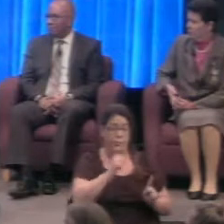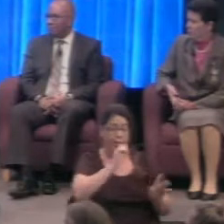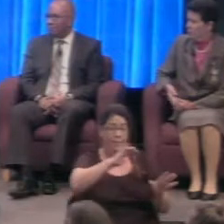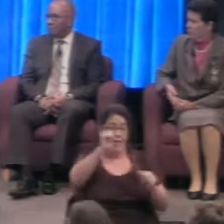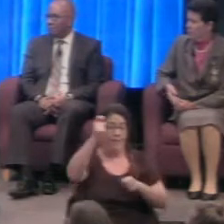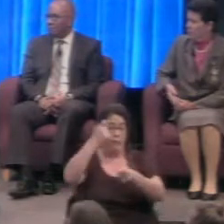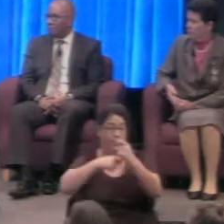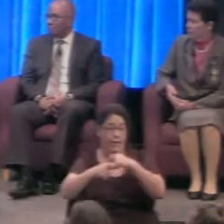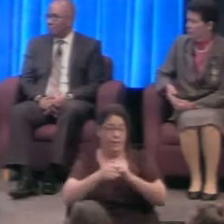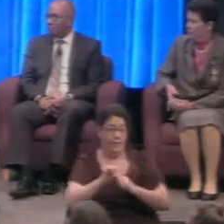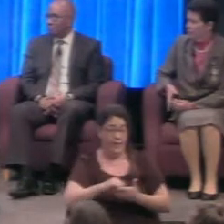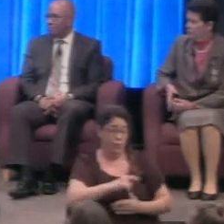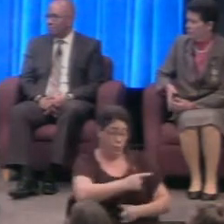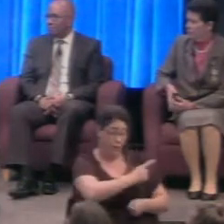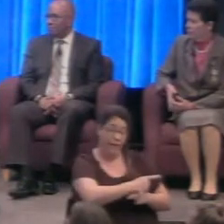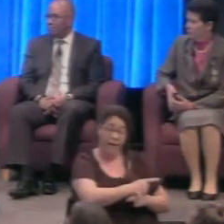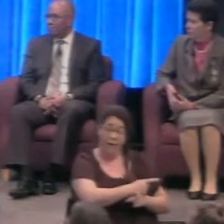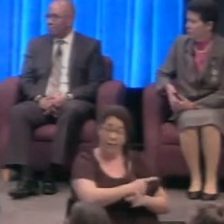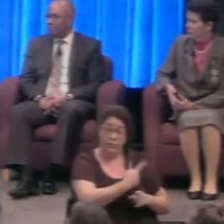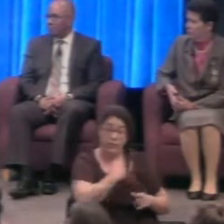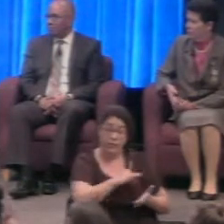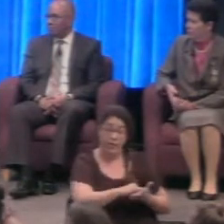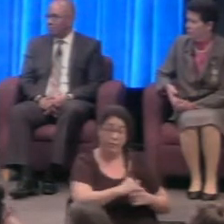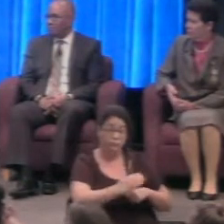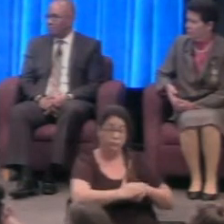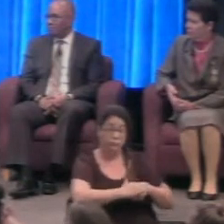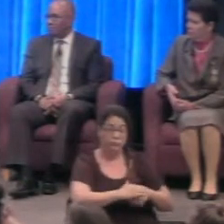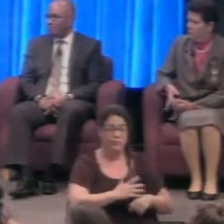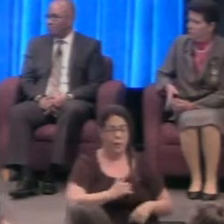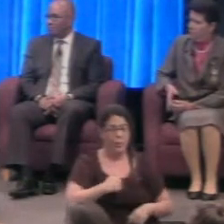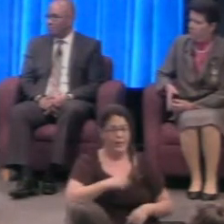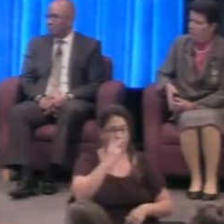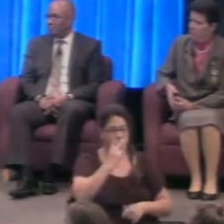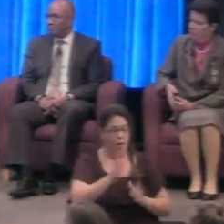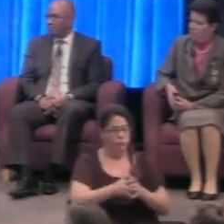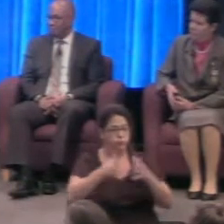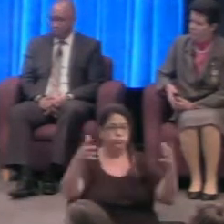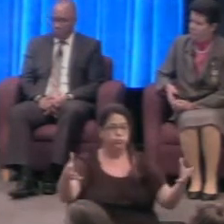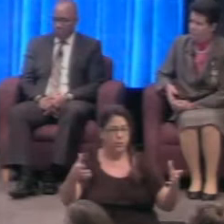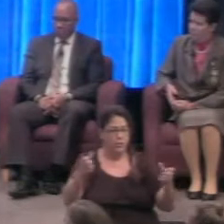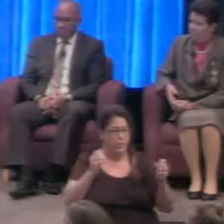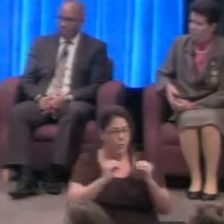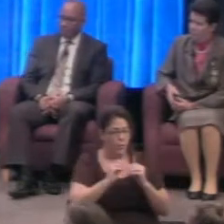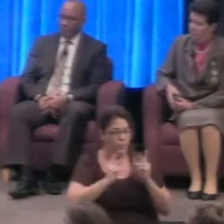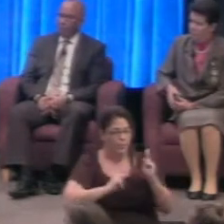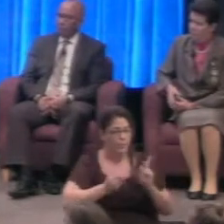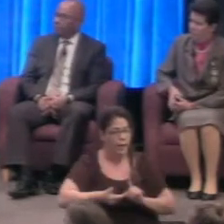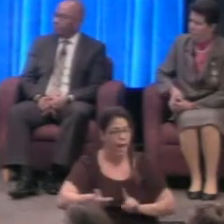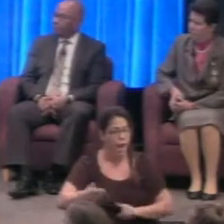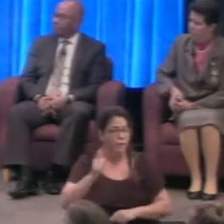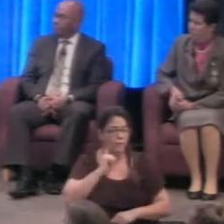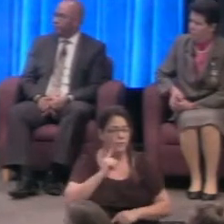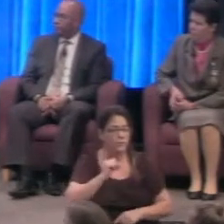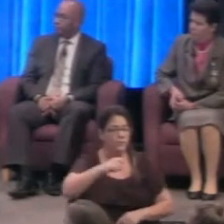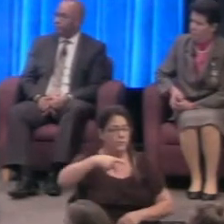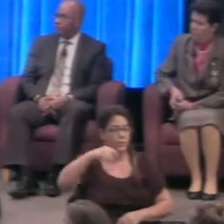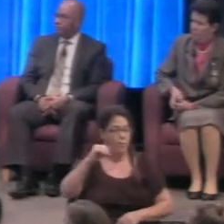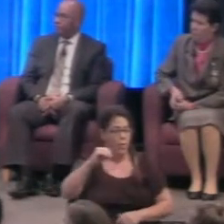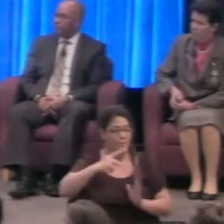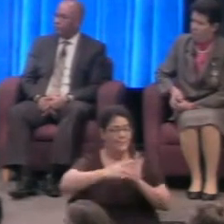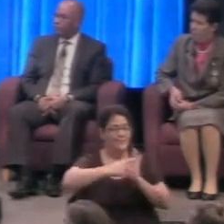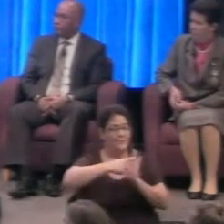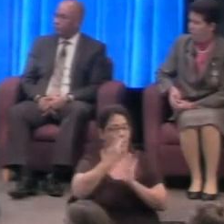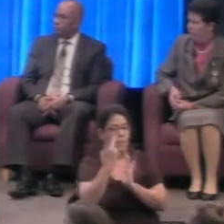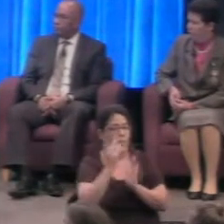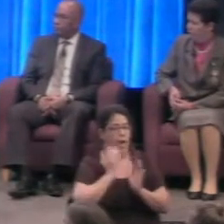Wellman. You were right about that. We've seen massive growth in the SPO. We doubled our security team